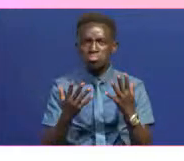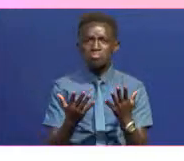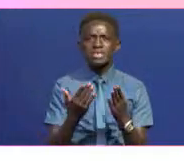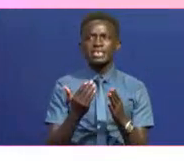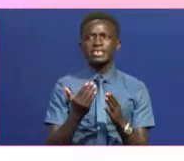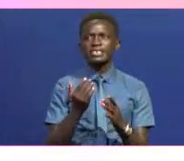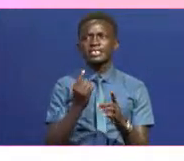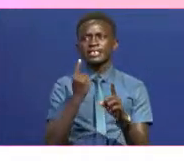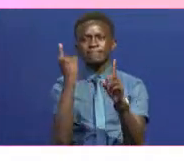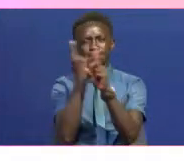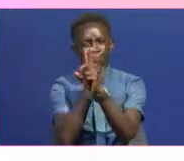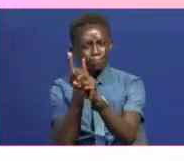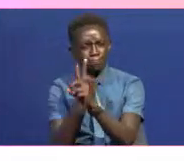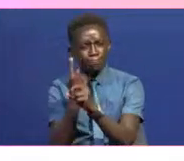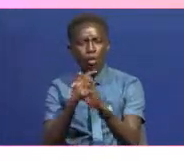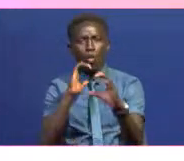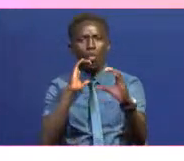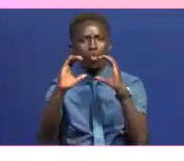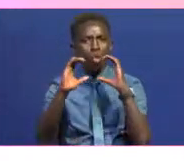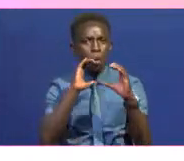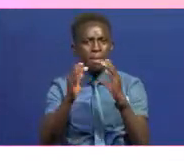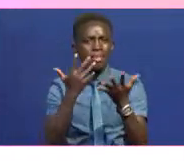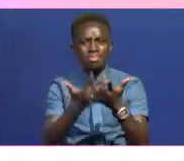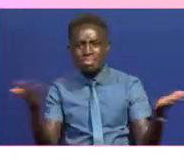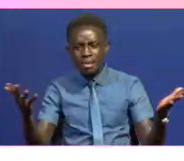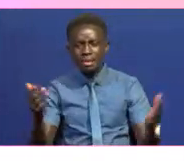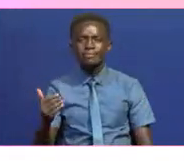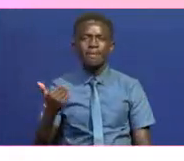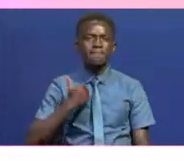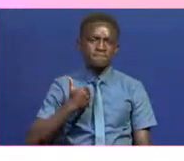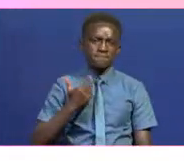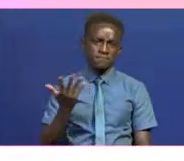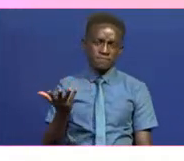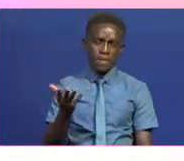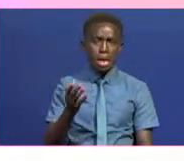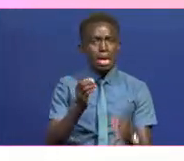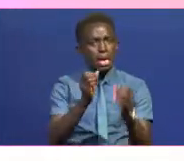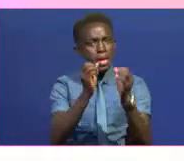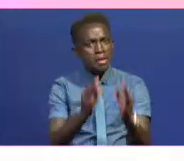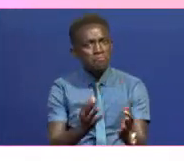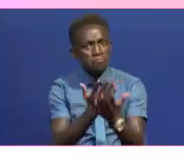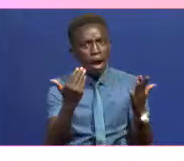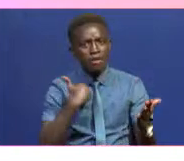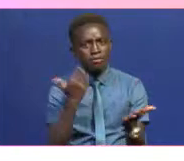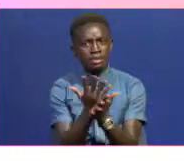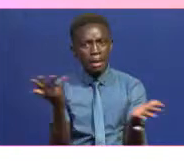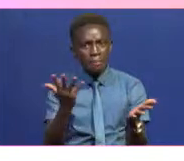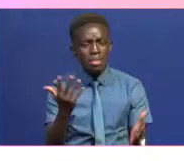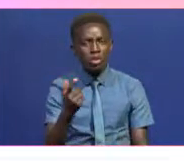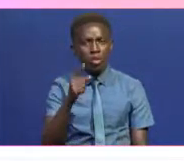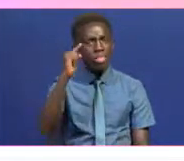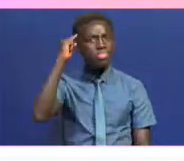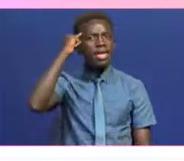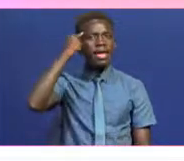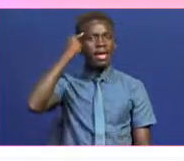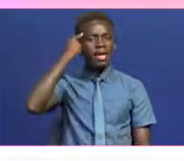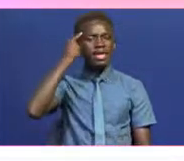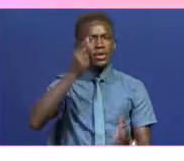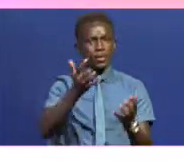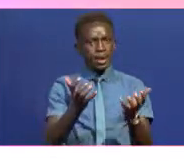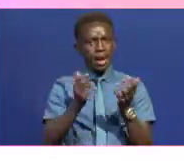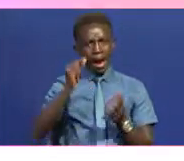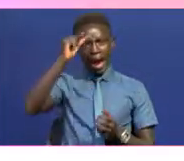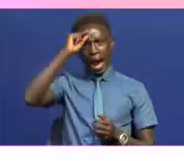all manner of communication facilities. So when you have something that you think you need